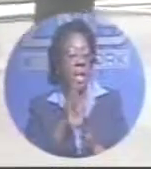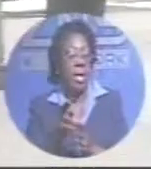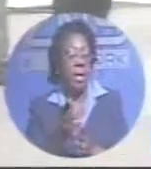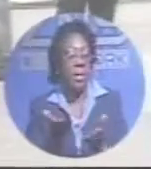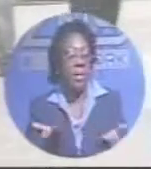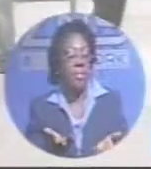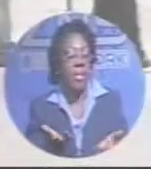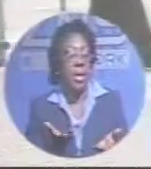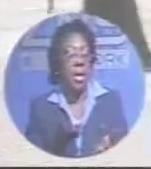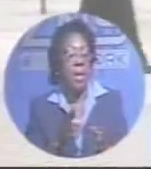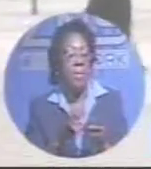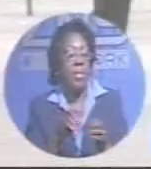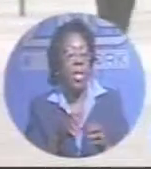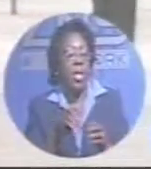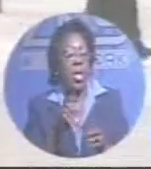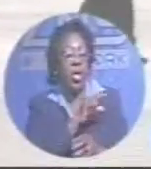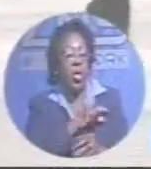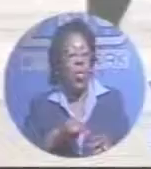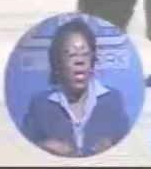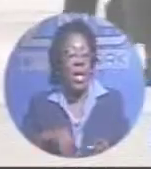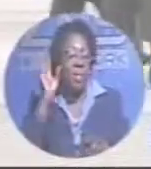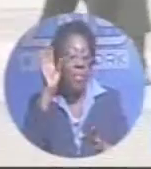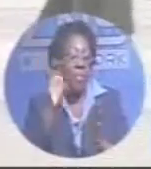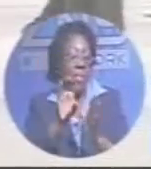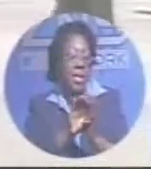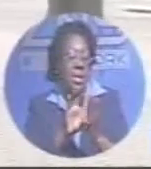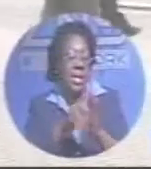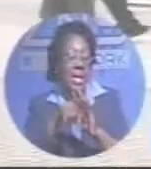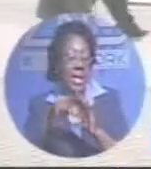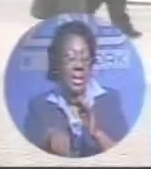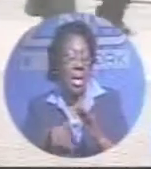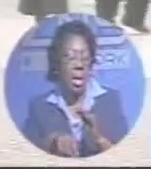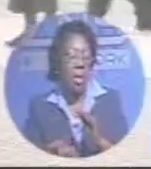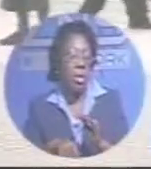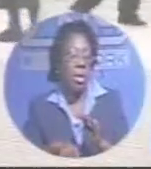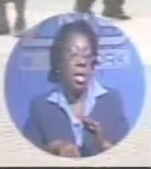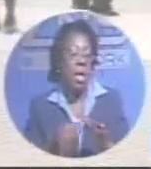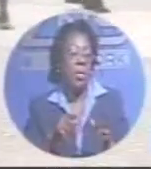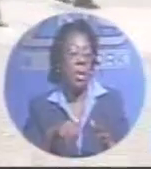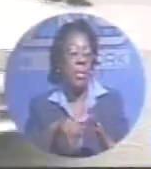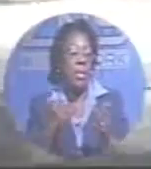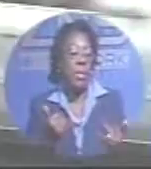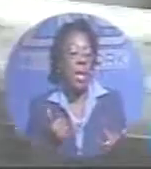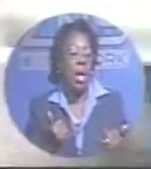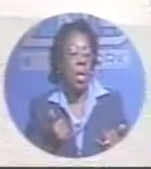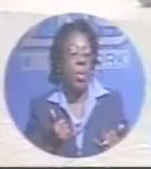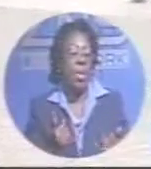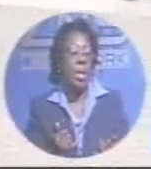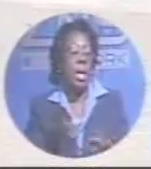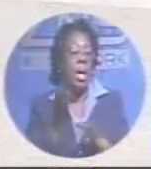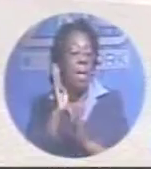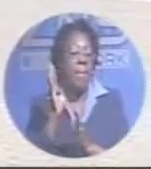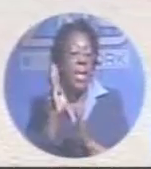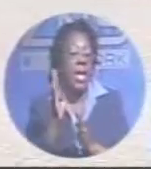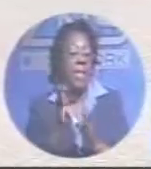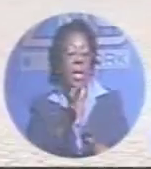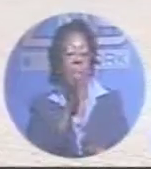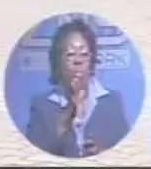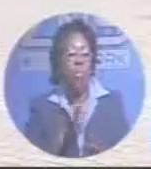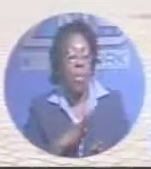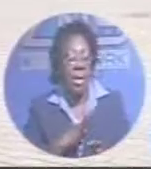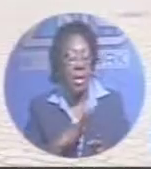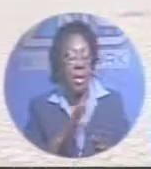have been taken down now, and those will be replaced. You'll learn in a few seconds by familiar faces of women who have paved the